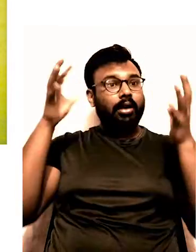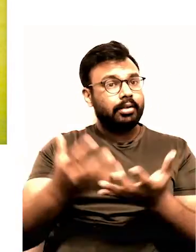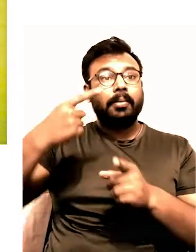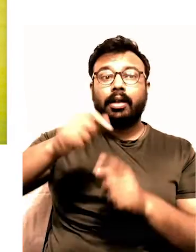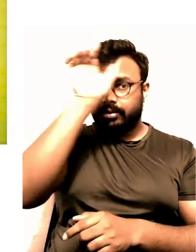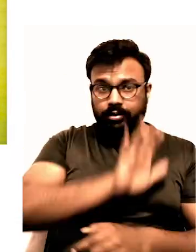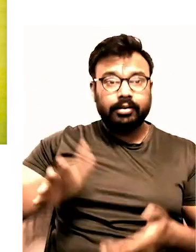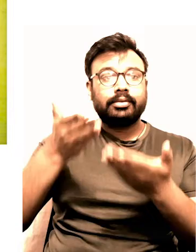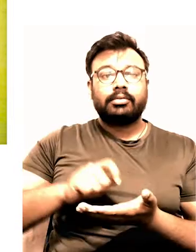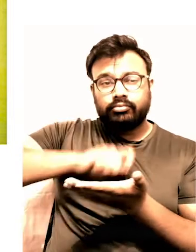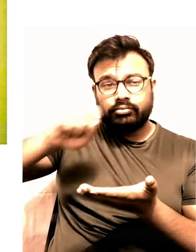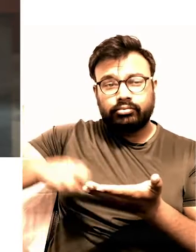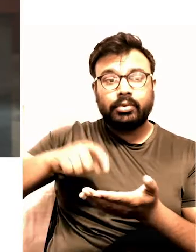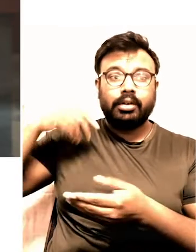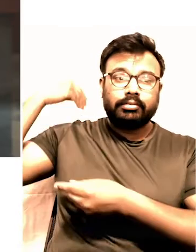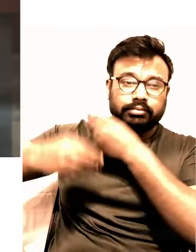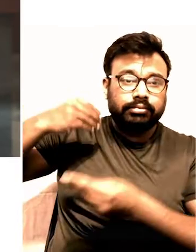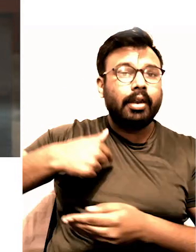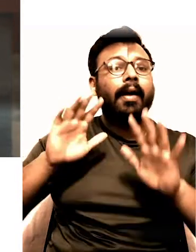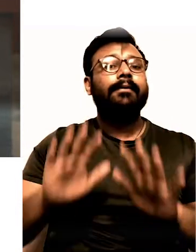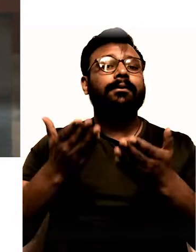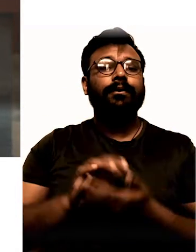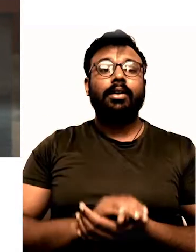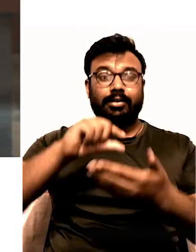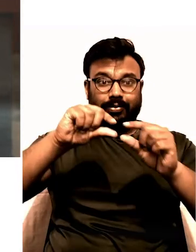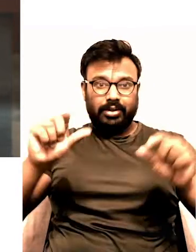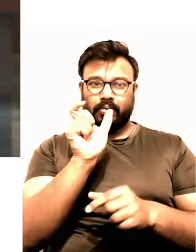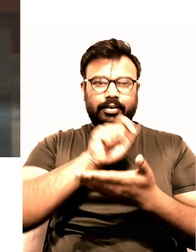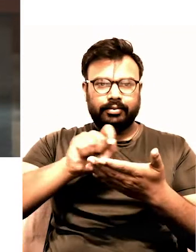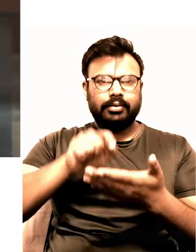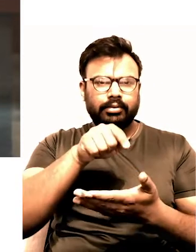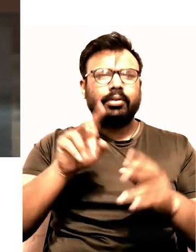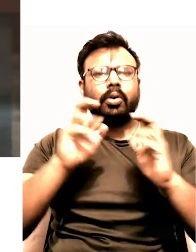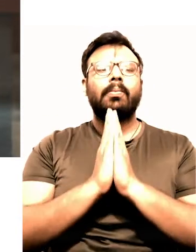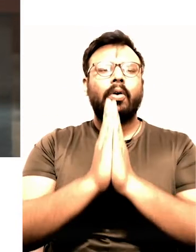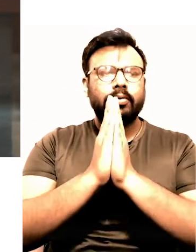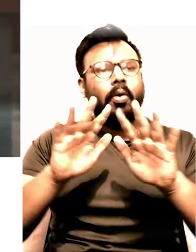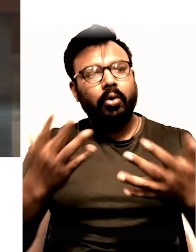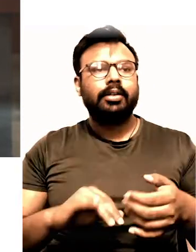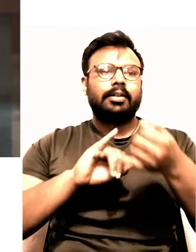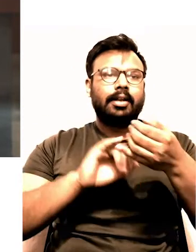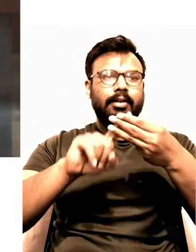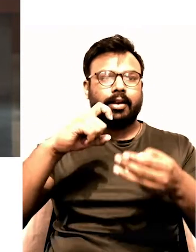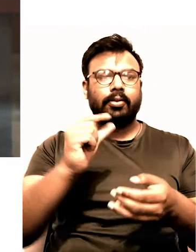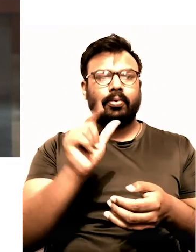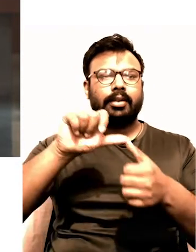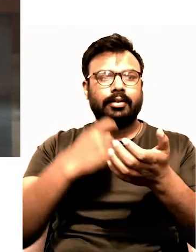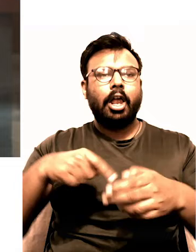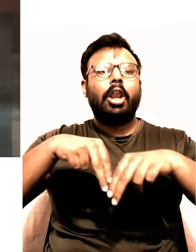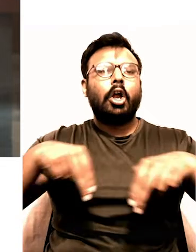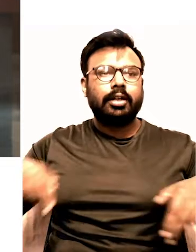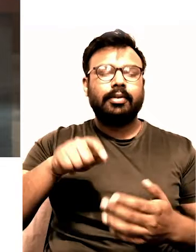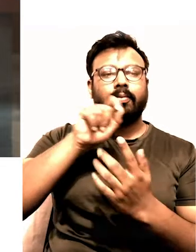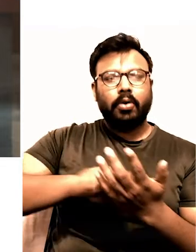secular, poetry or prose, has forever captured the imagination of artists. Today, we look at a